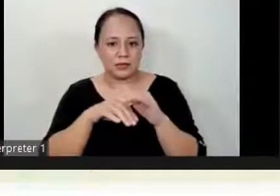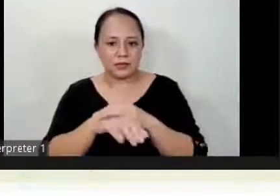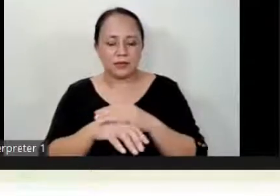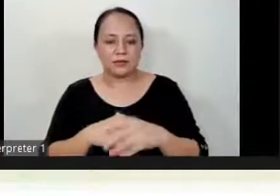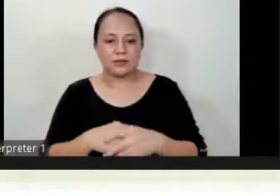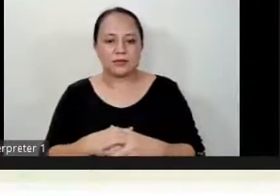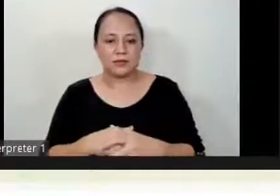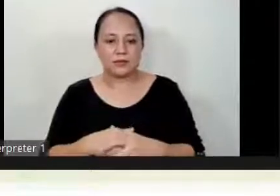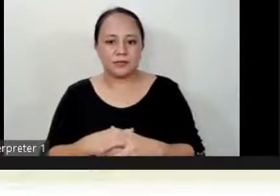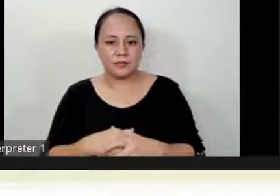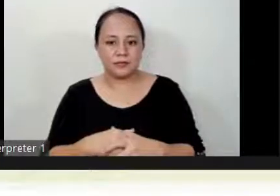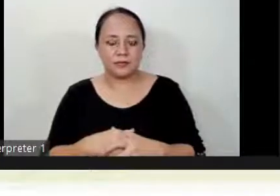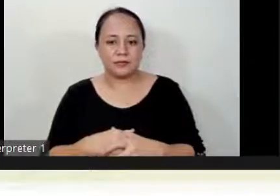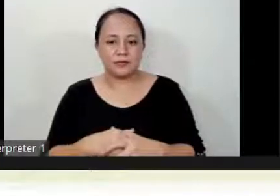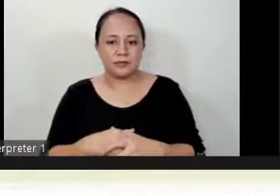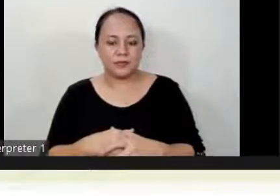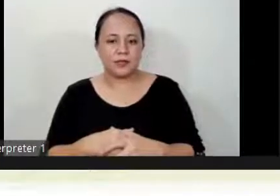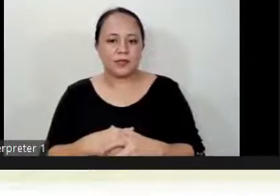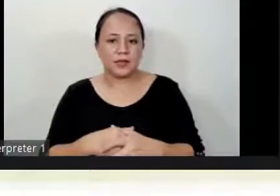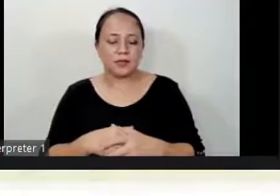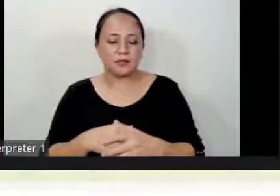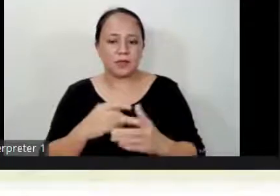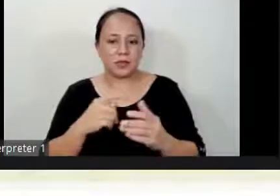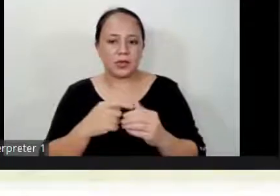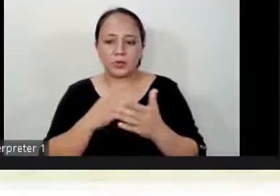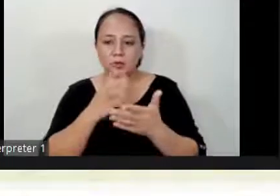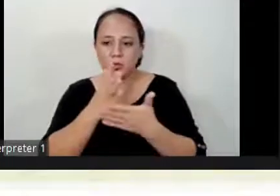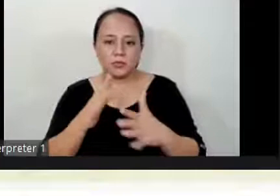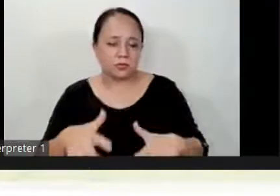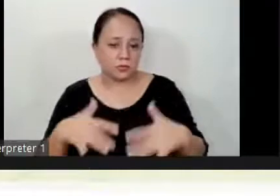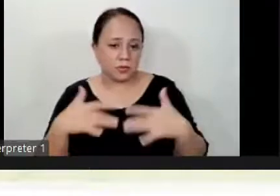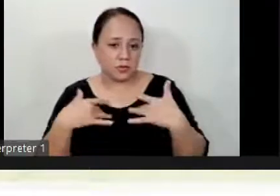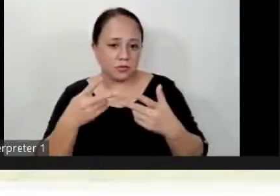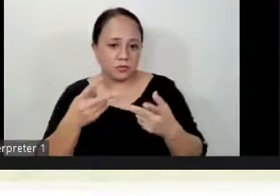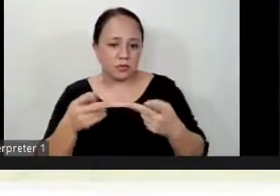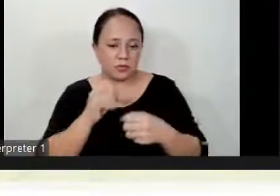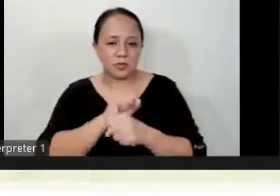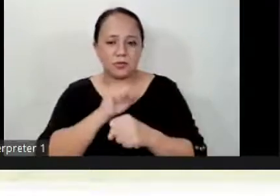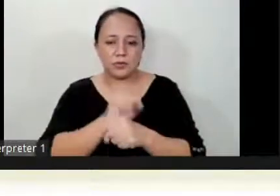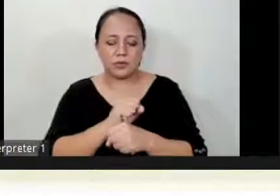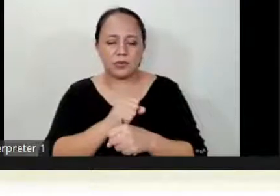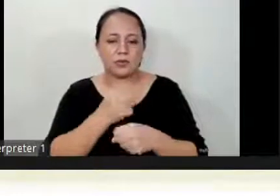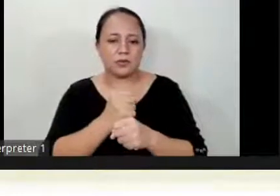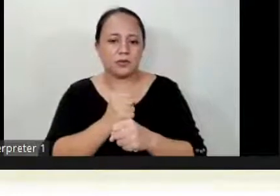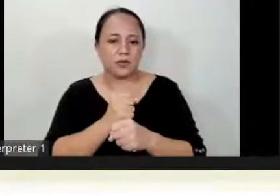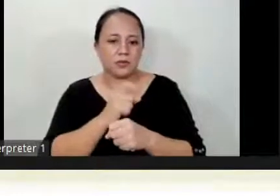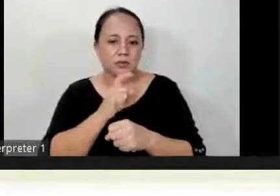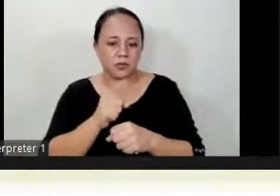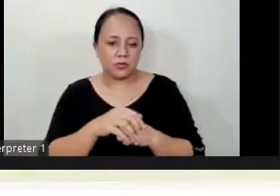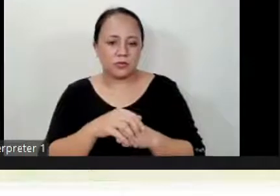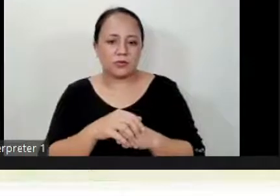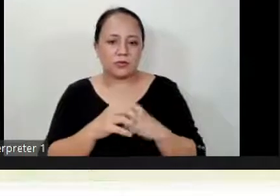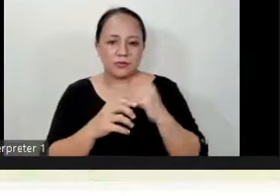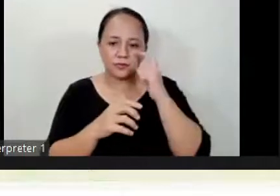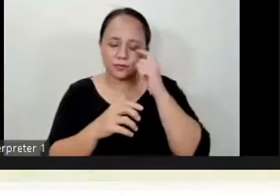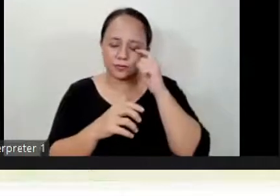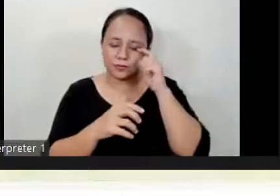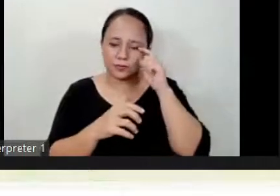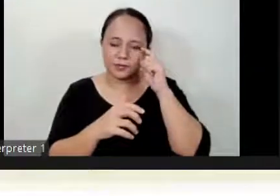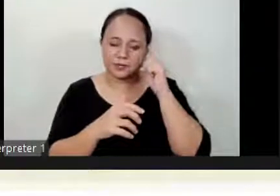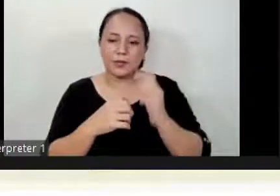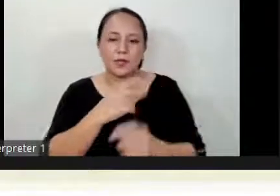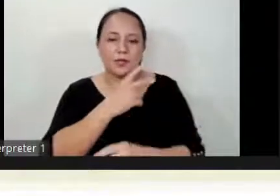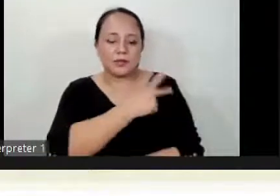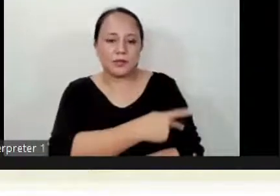their residence or place of work para ensure we can ensure that the